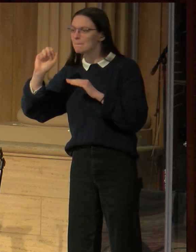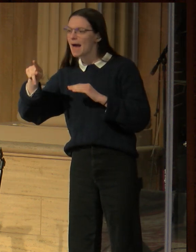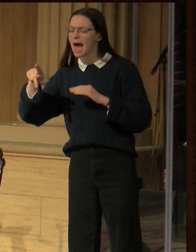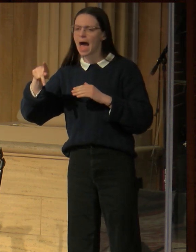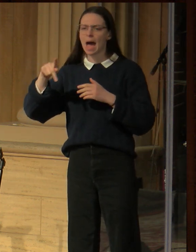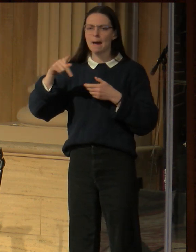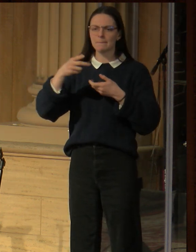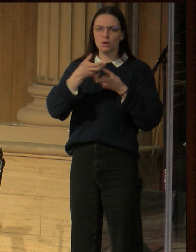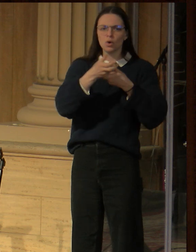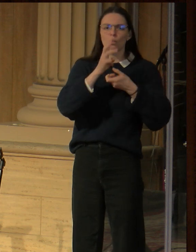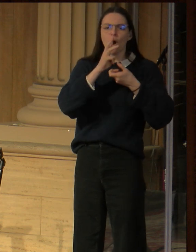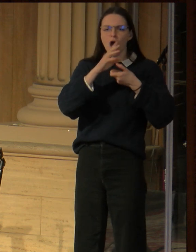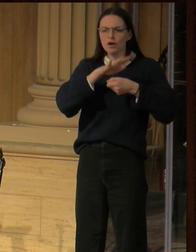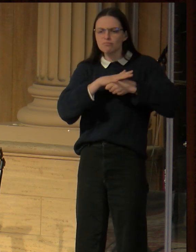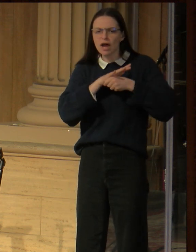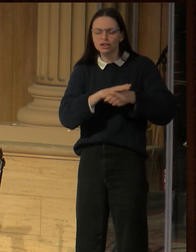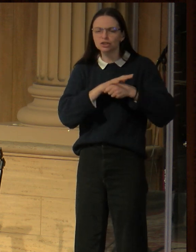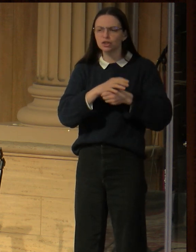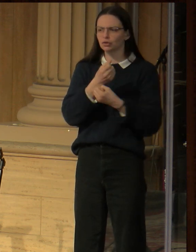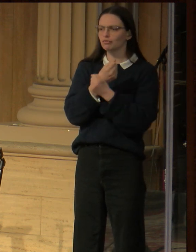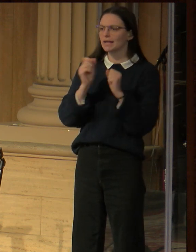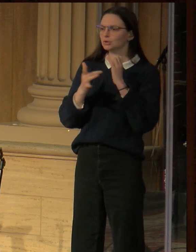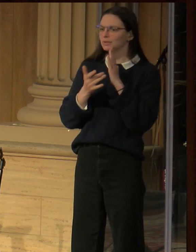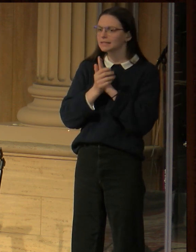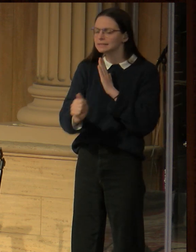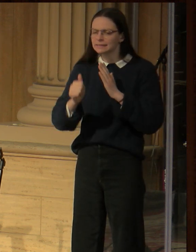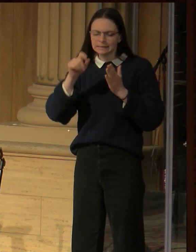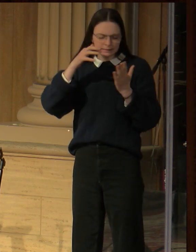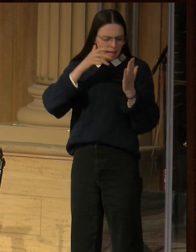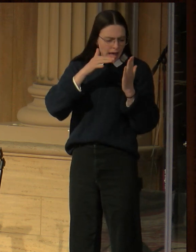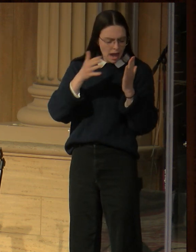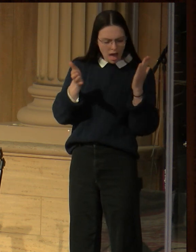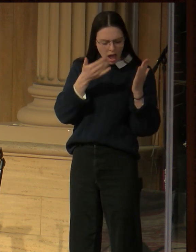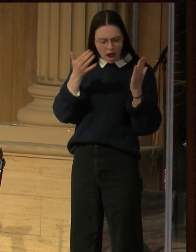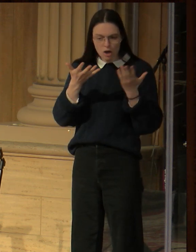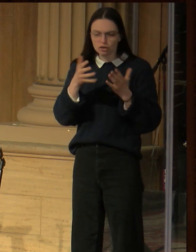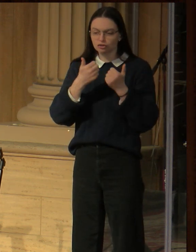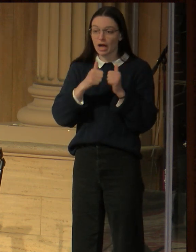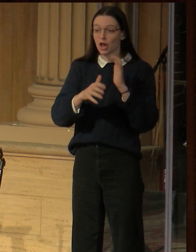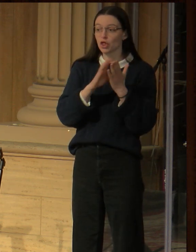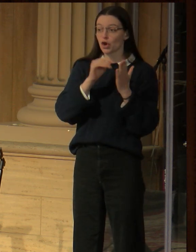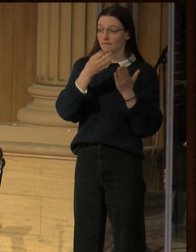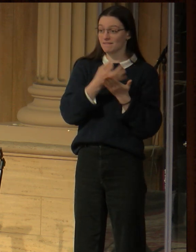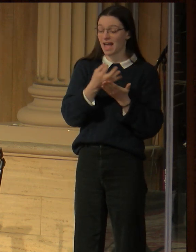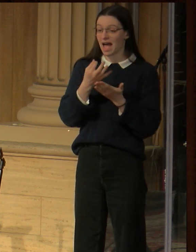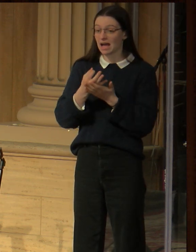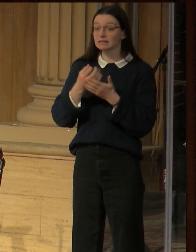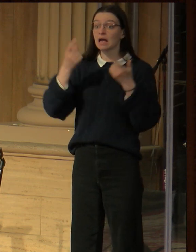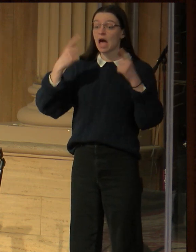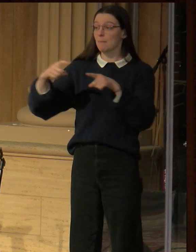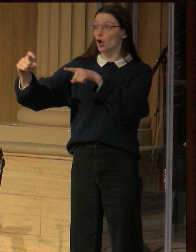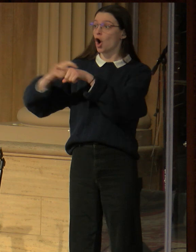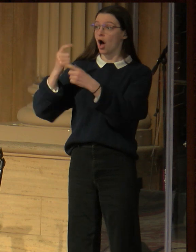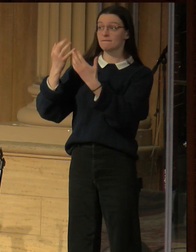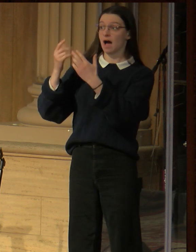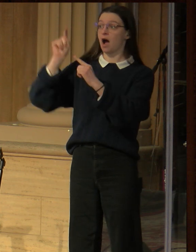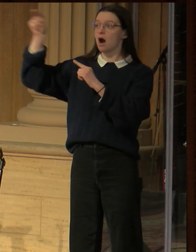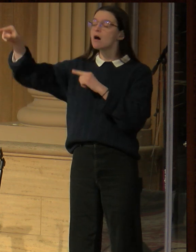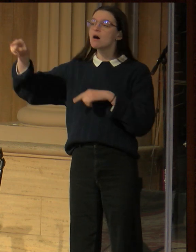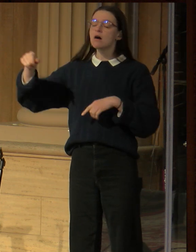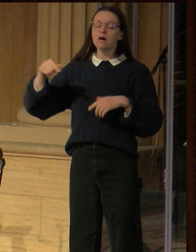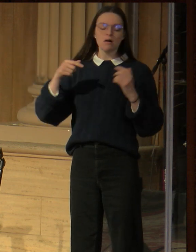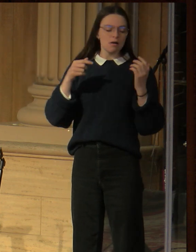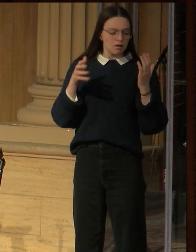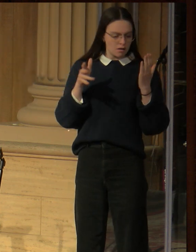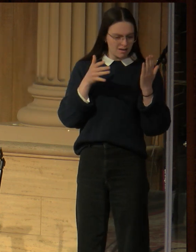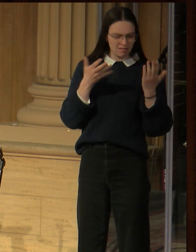water pressure, you're studying rescue techniques because you're trying to learn all the facts, and then all of a sudden you get a call that there's a fire. And this